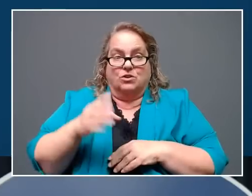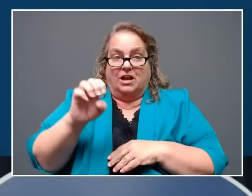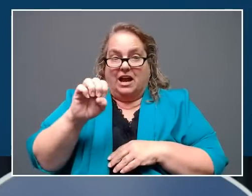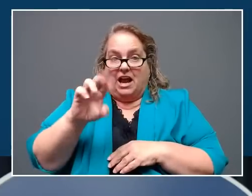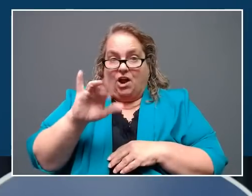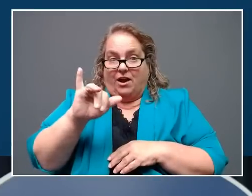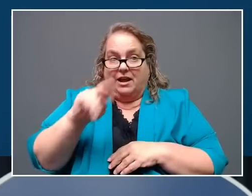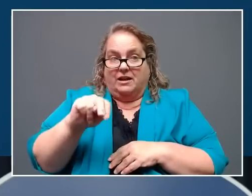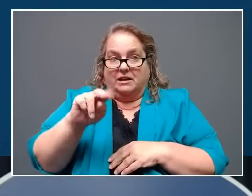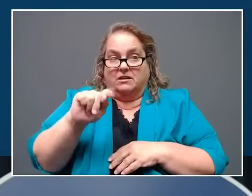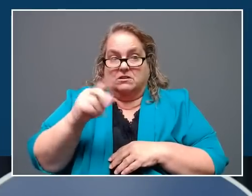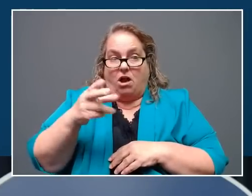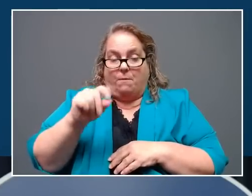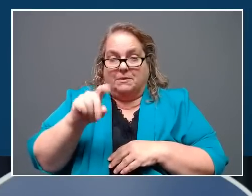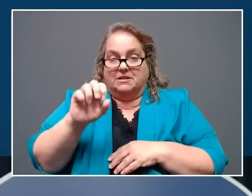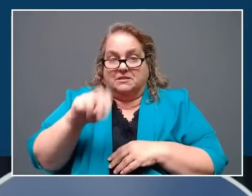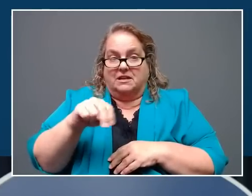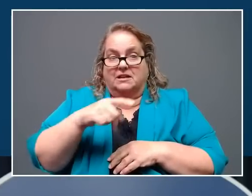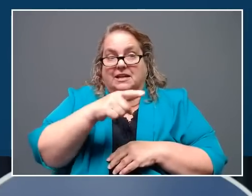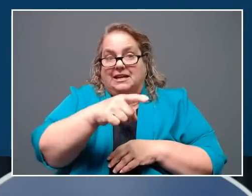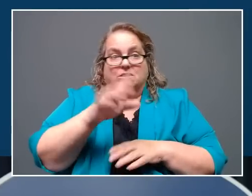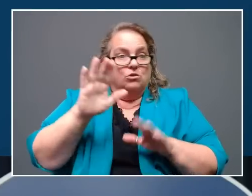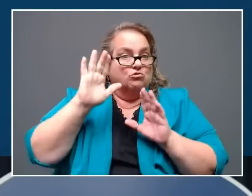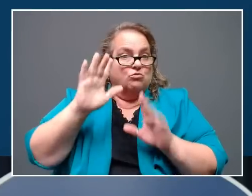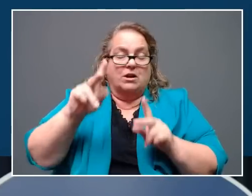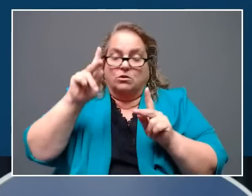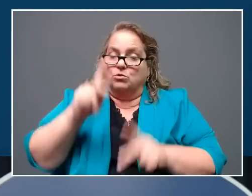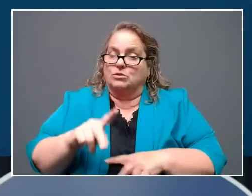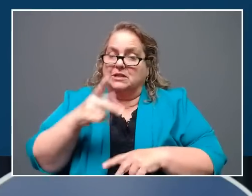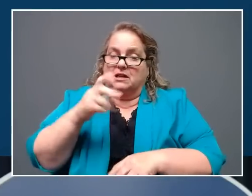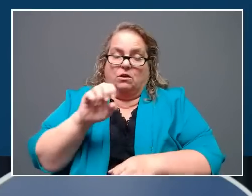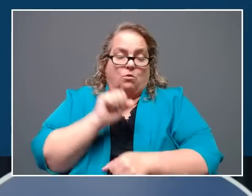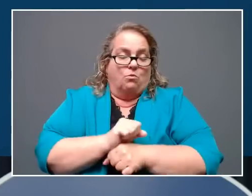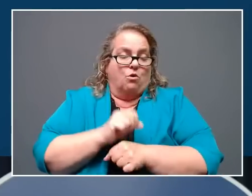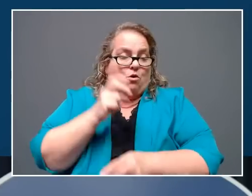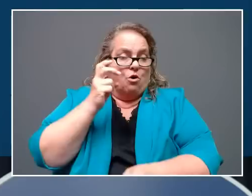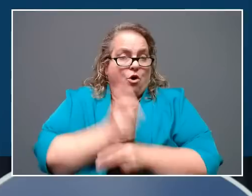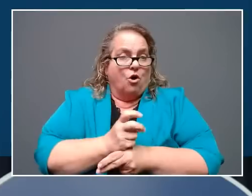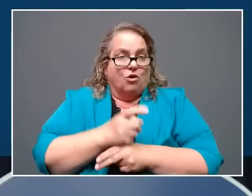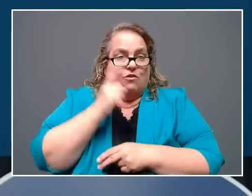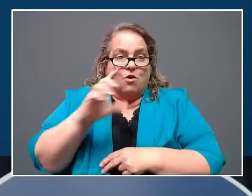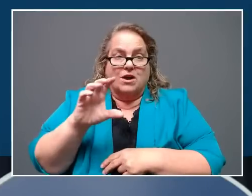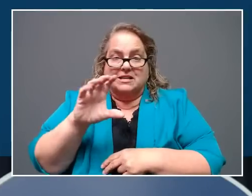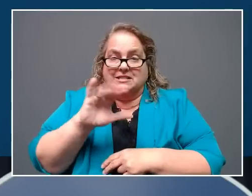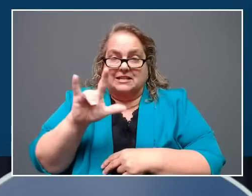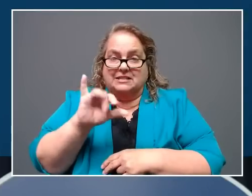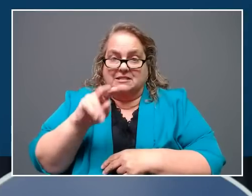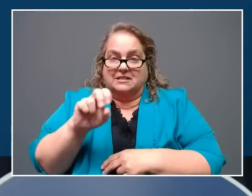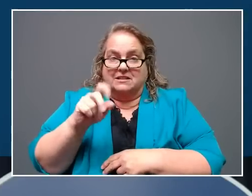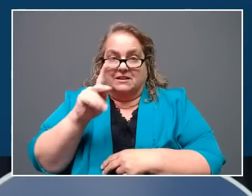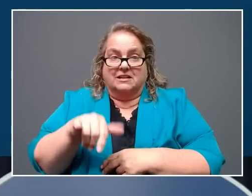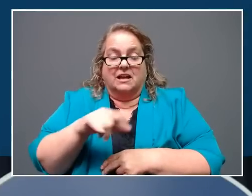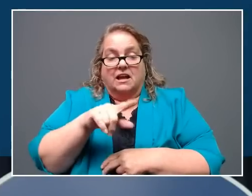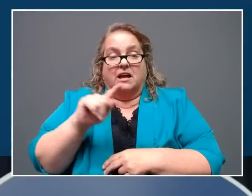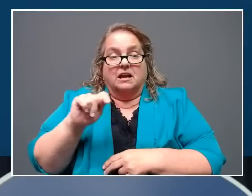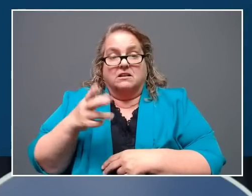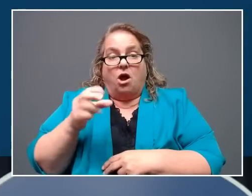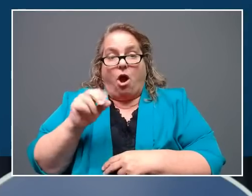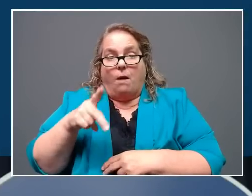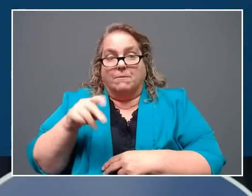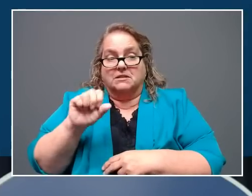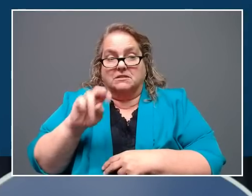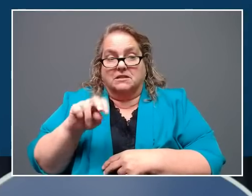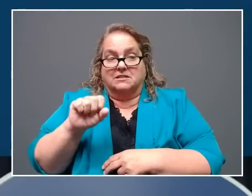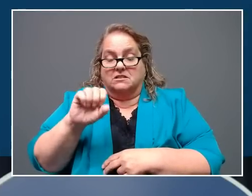Post-Secondary Education. He's a great person working hard for the citizens of Kentucky. And the Thompson Scholars Program began